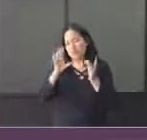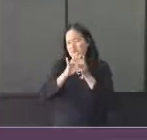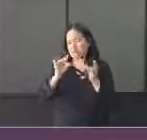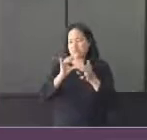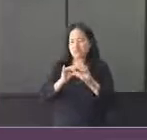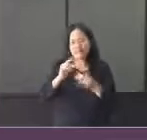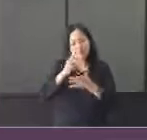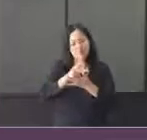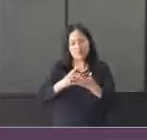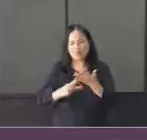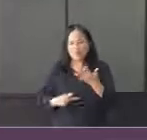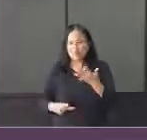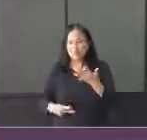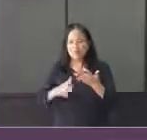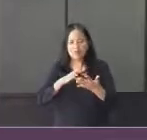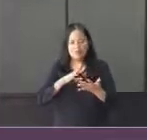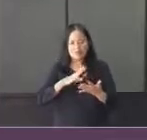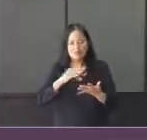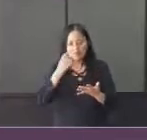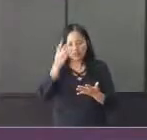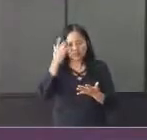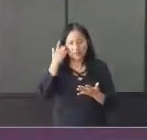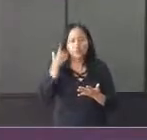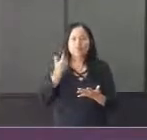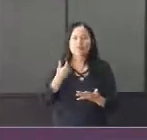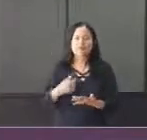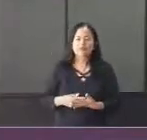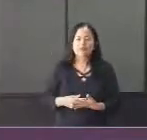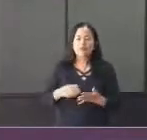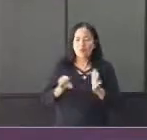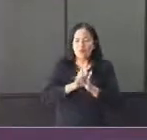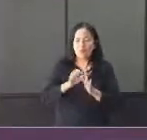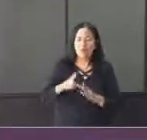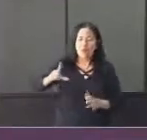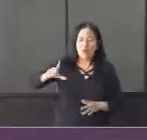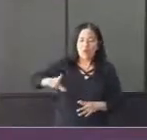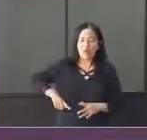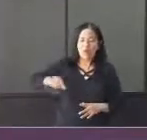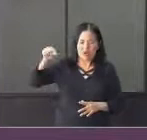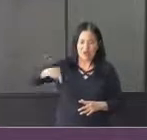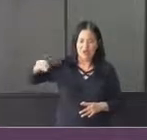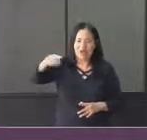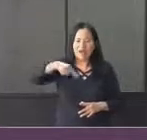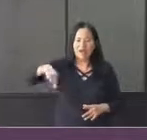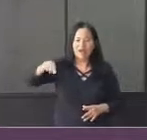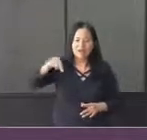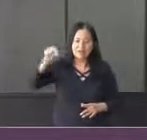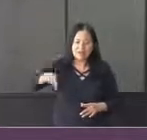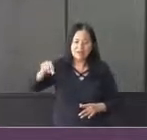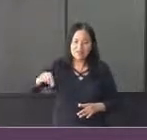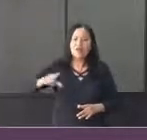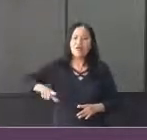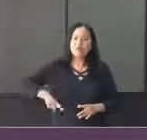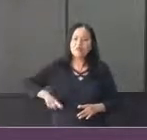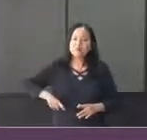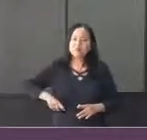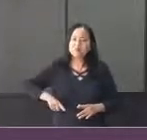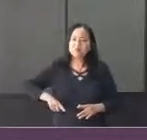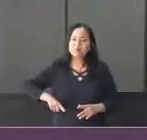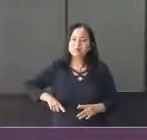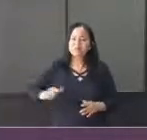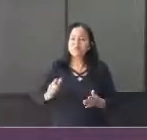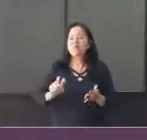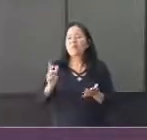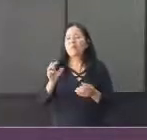different programs in order to clarify things, the government of Montevideo, let me clarify this, has